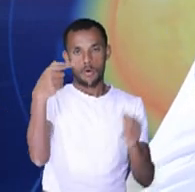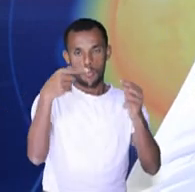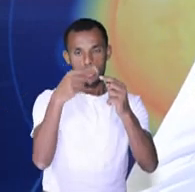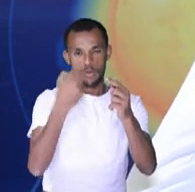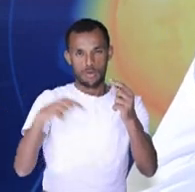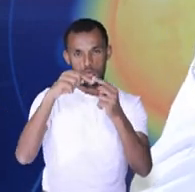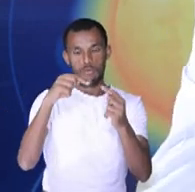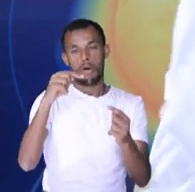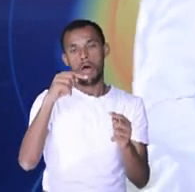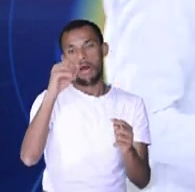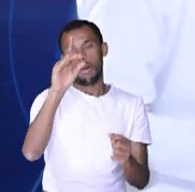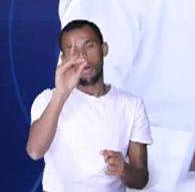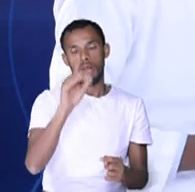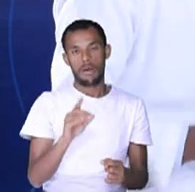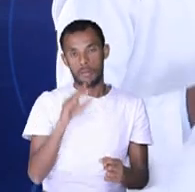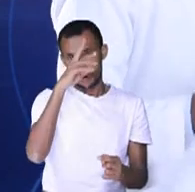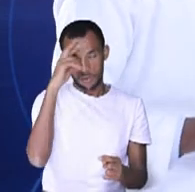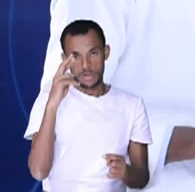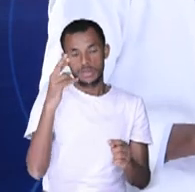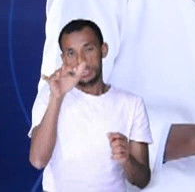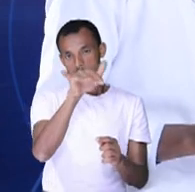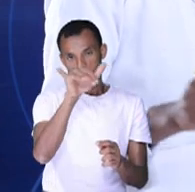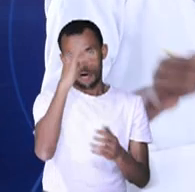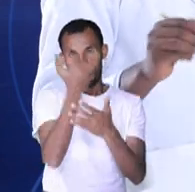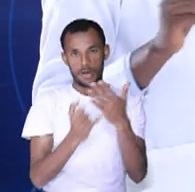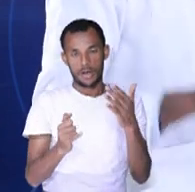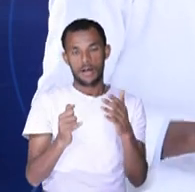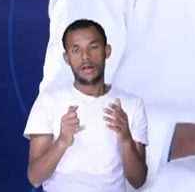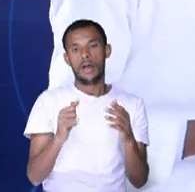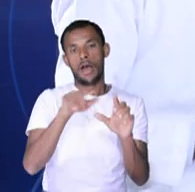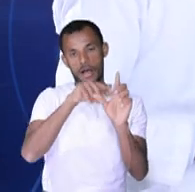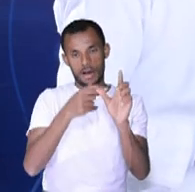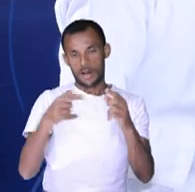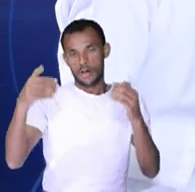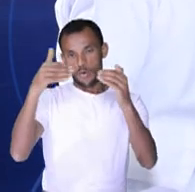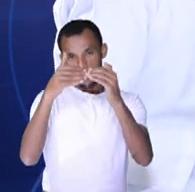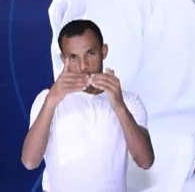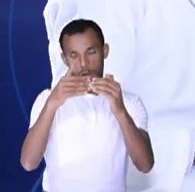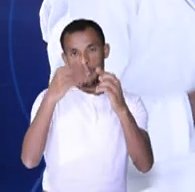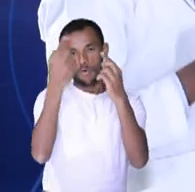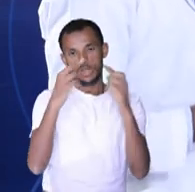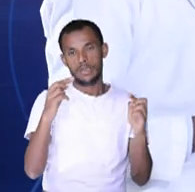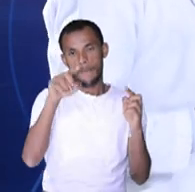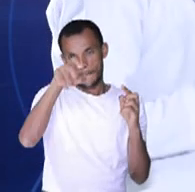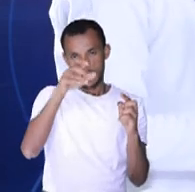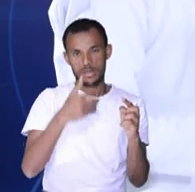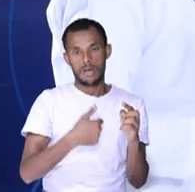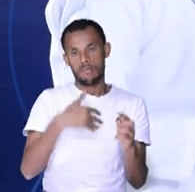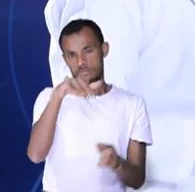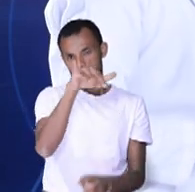to angle D, because in similar figures, angles in corresponding positions must